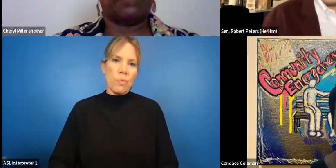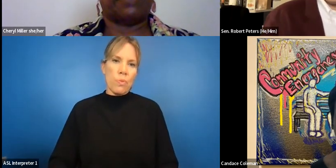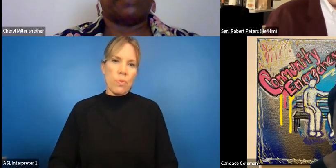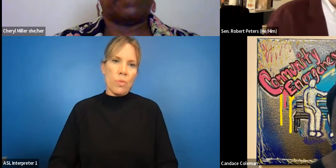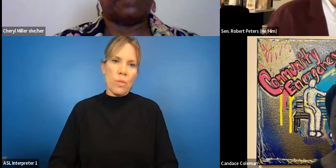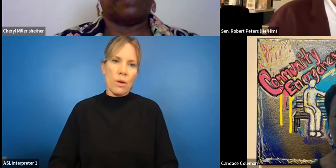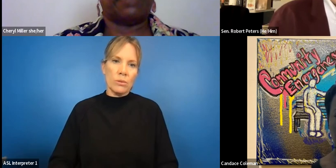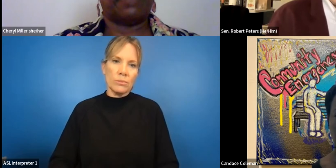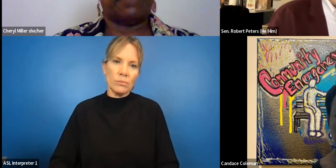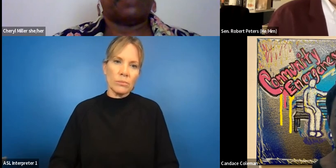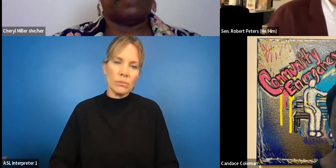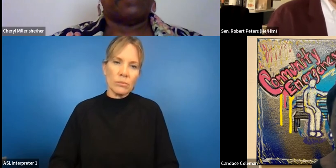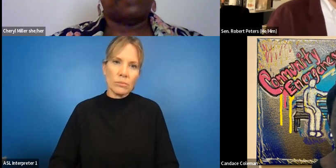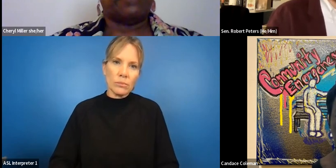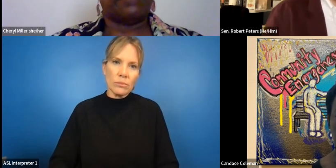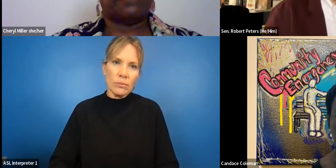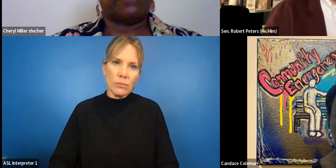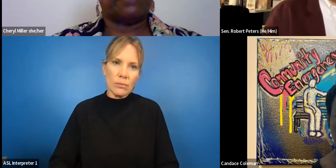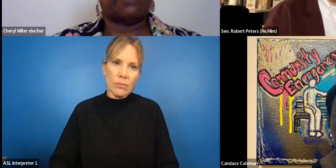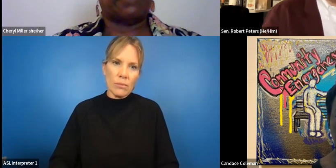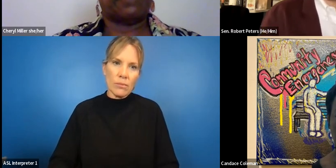is Senator Peters.